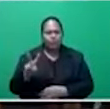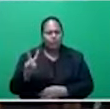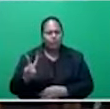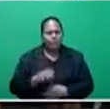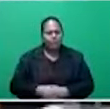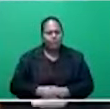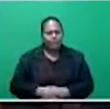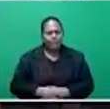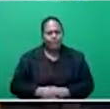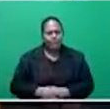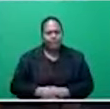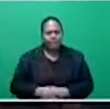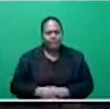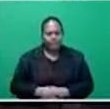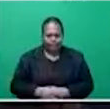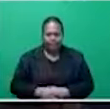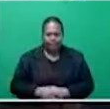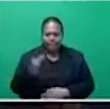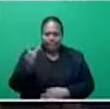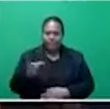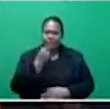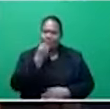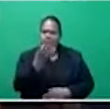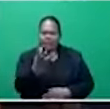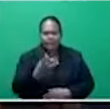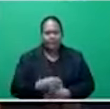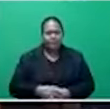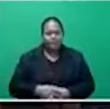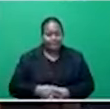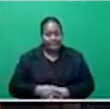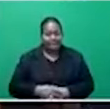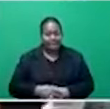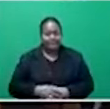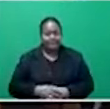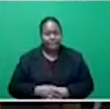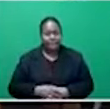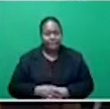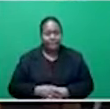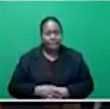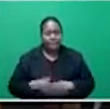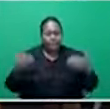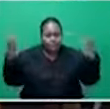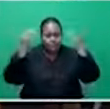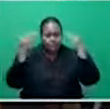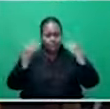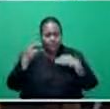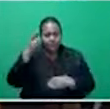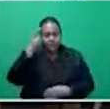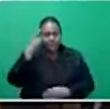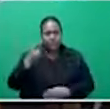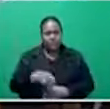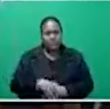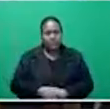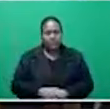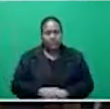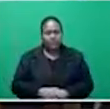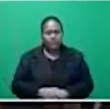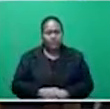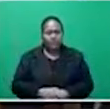Whistleblower. Mr. Speaker, sir. Mr. Speaker, sir. Mr. Speaker, sir. Mr. Speaker, sir.